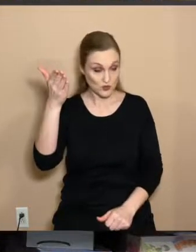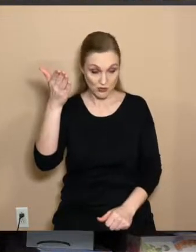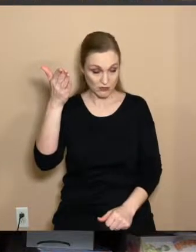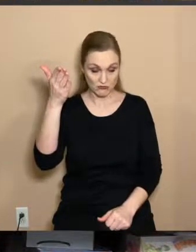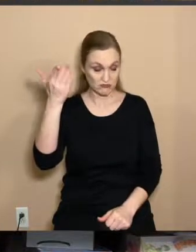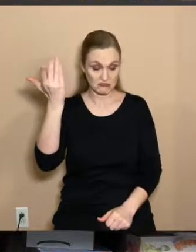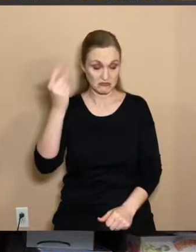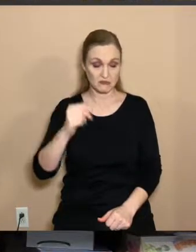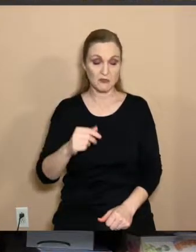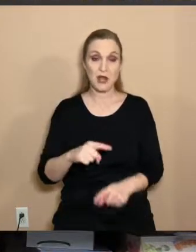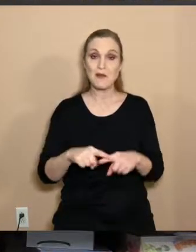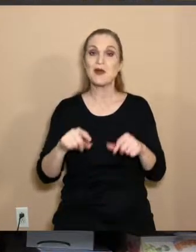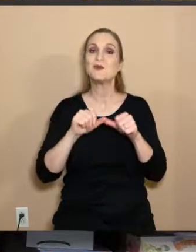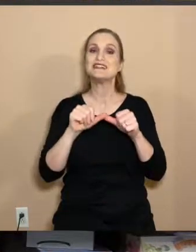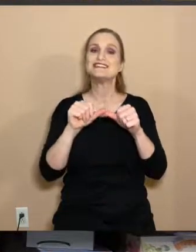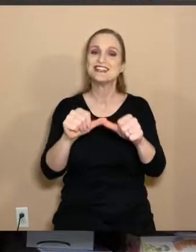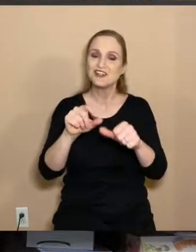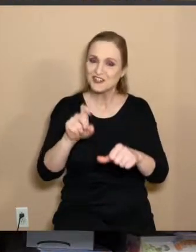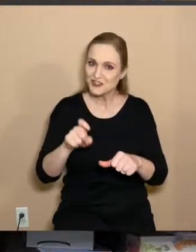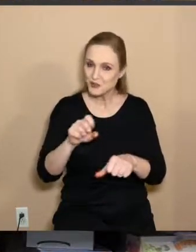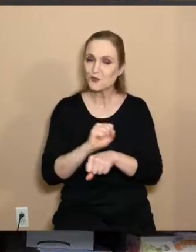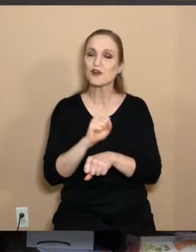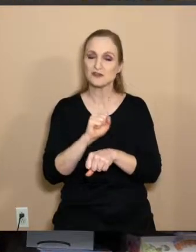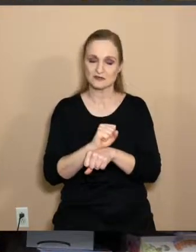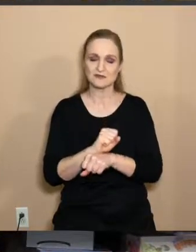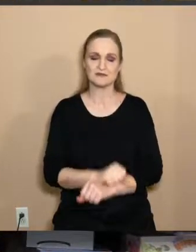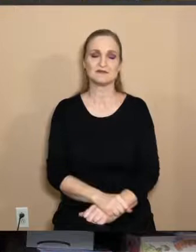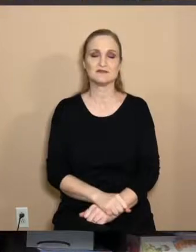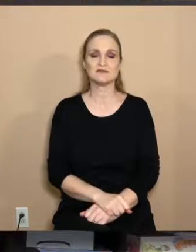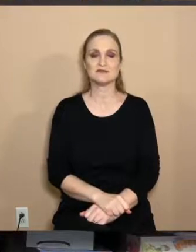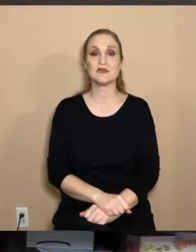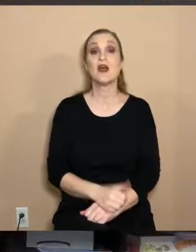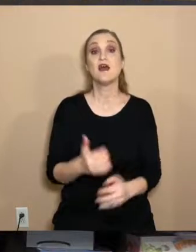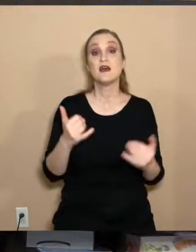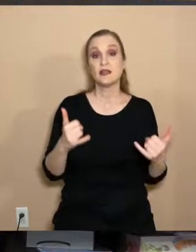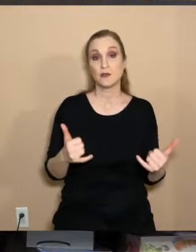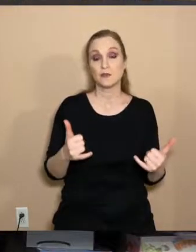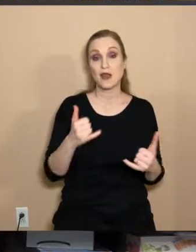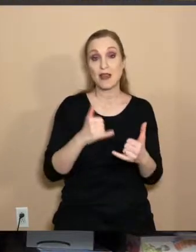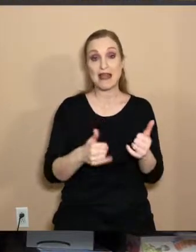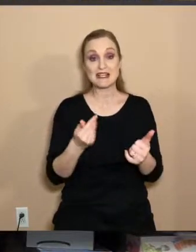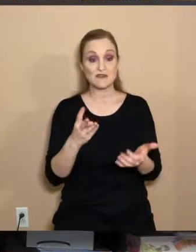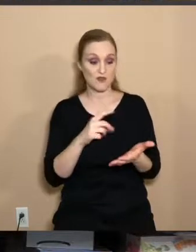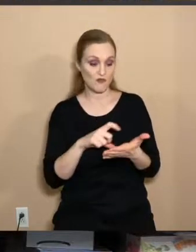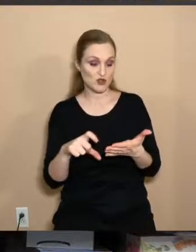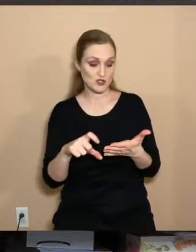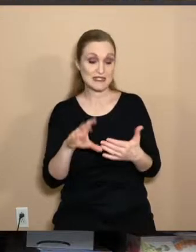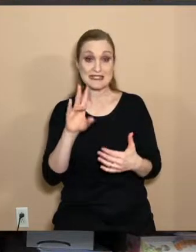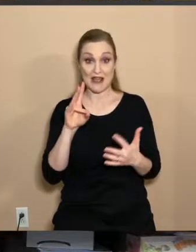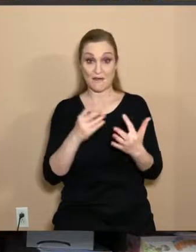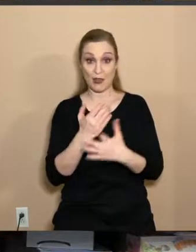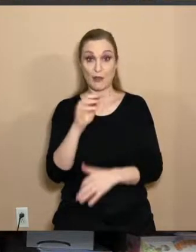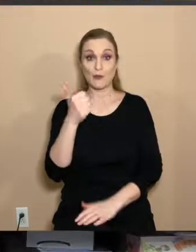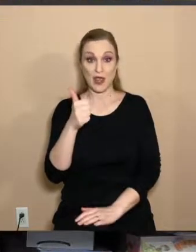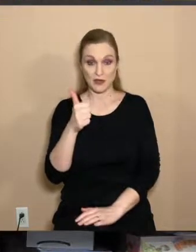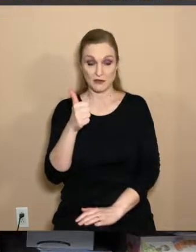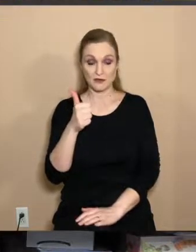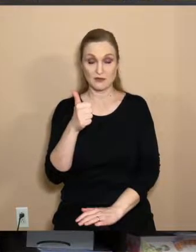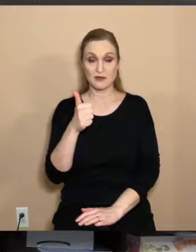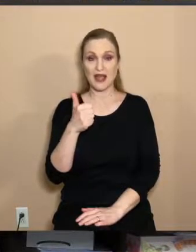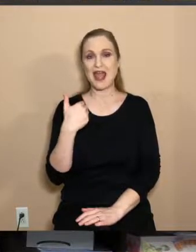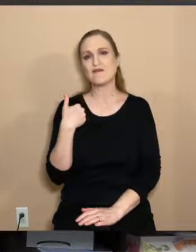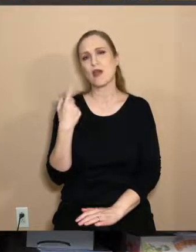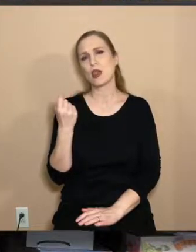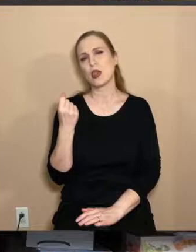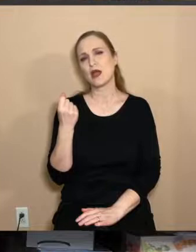going to happen, we still have to continue to work. Now, the last few verses 7 through 10, have a